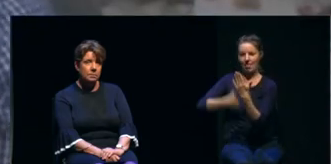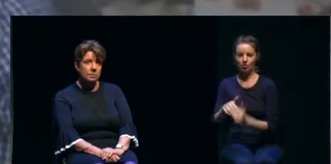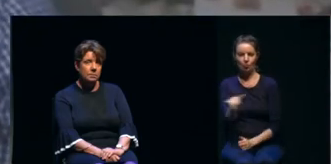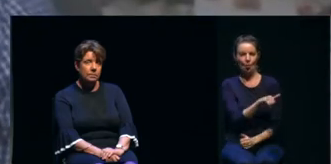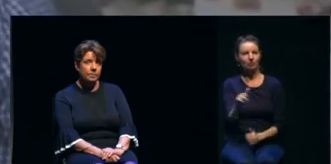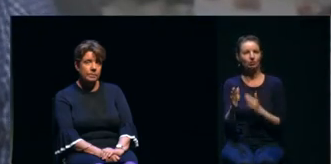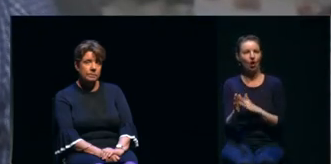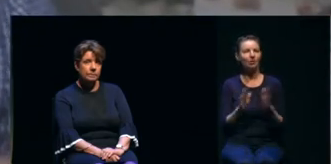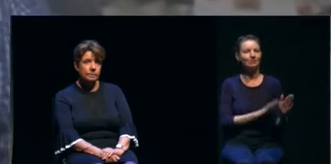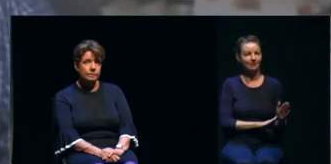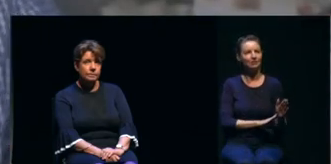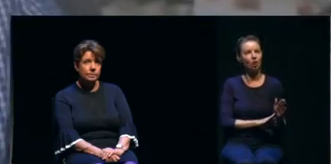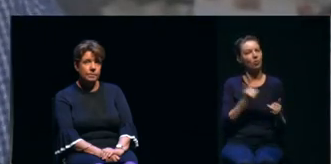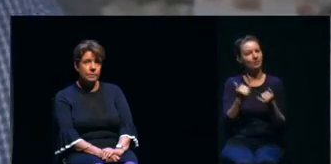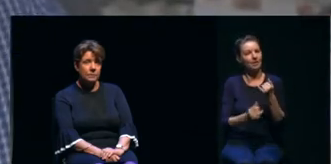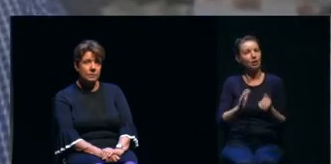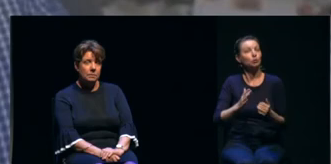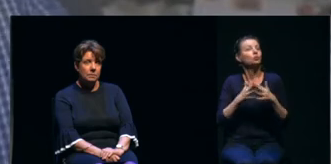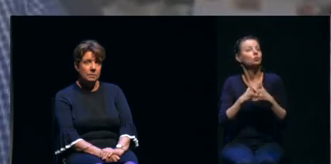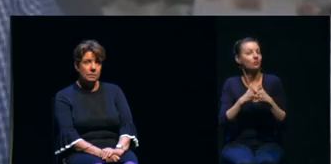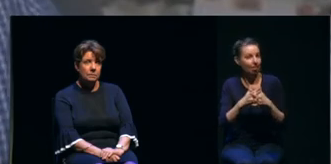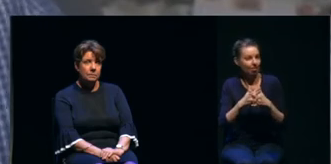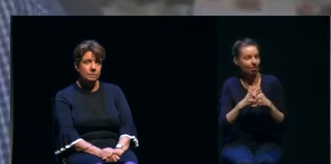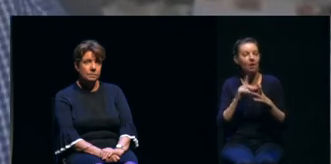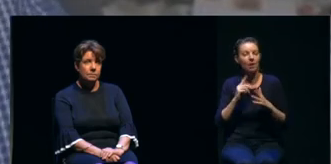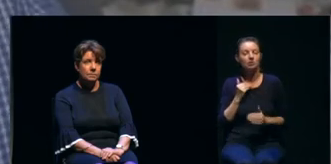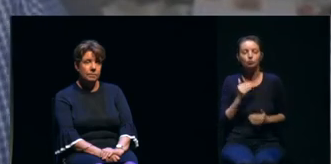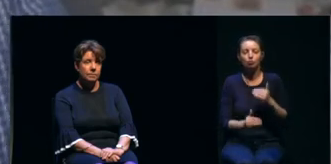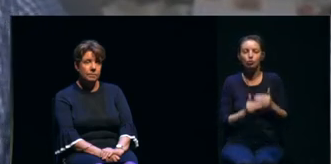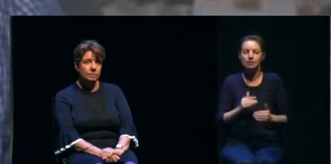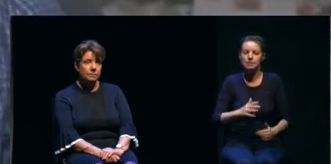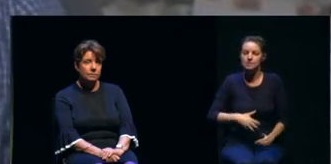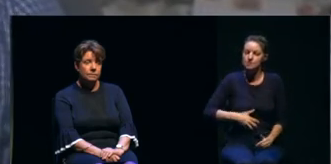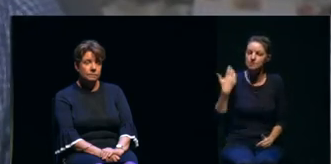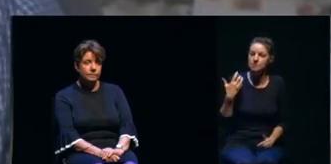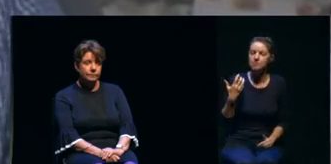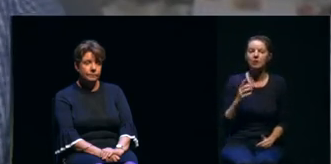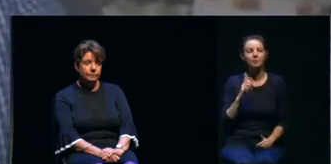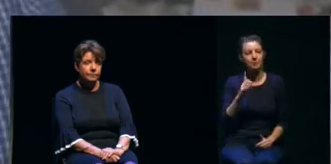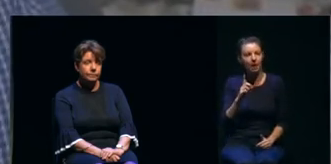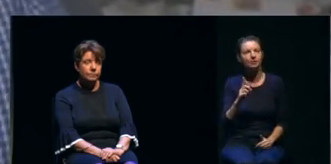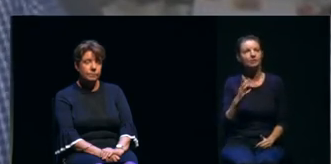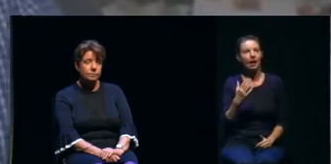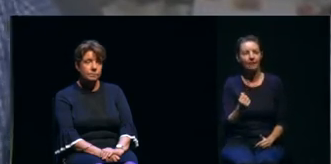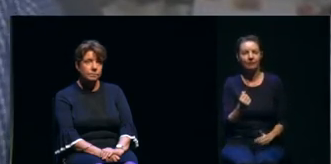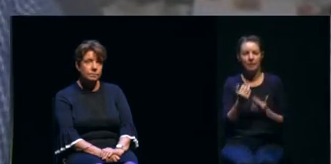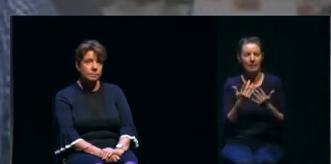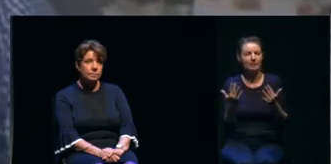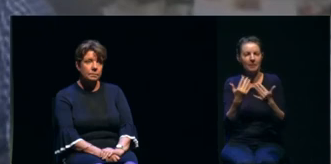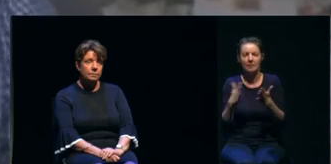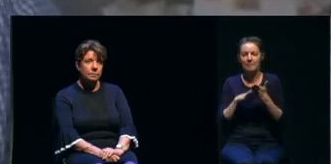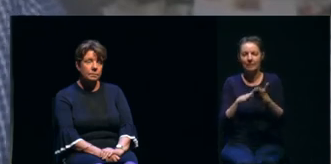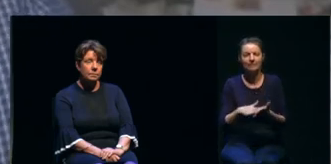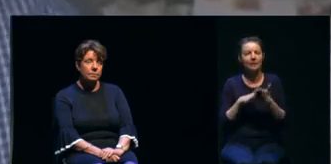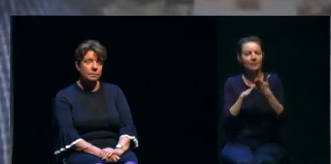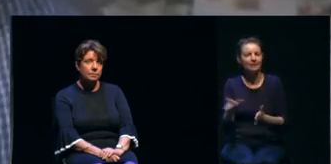useful information going forward as well. So it's a process. It's enraging. But there are millions of people involved in this